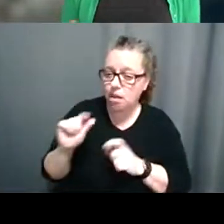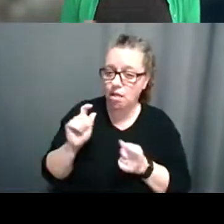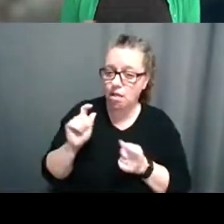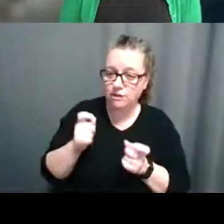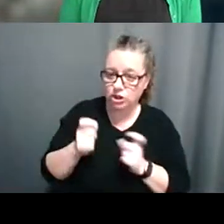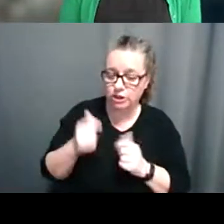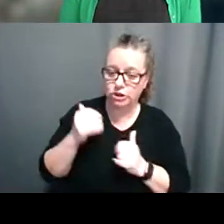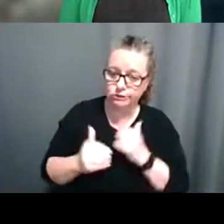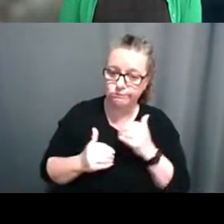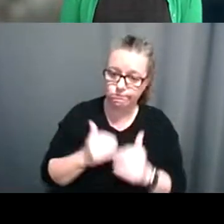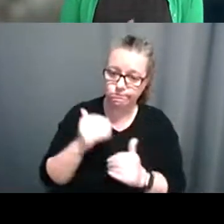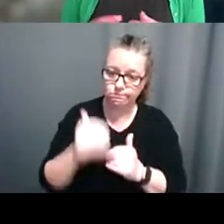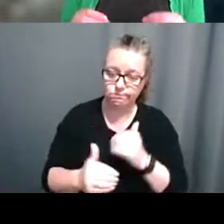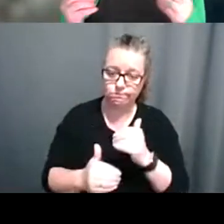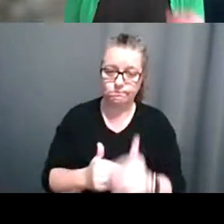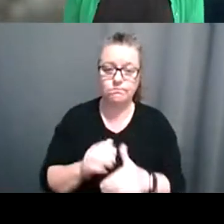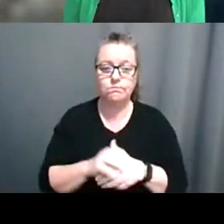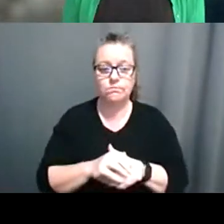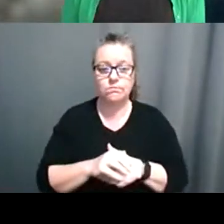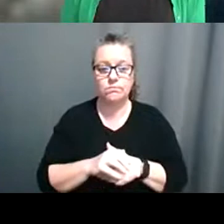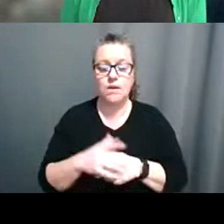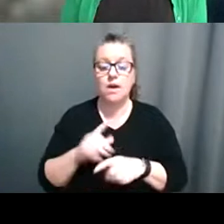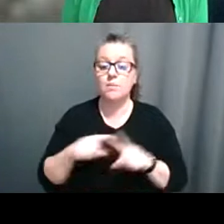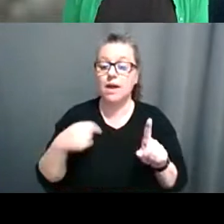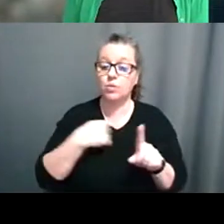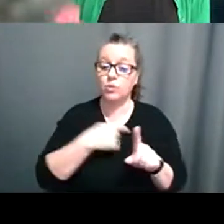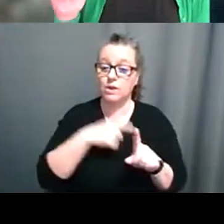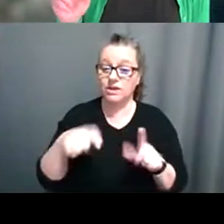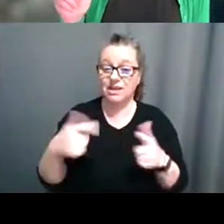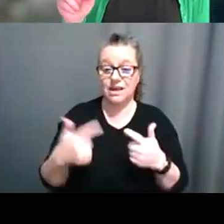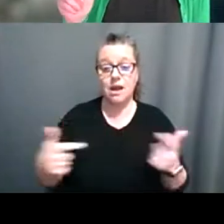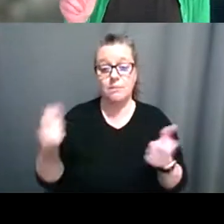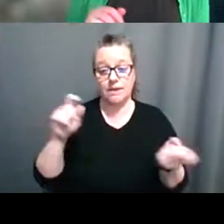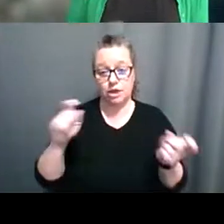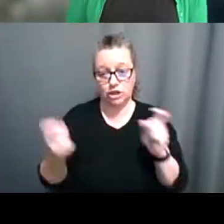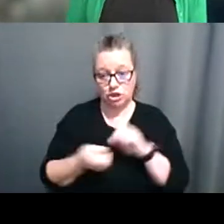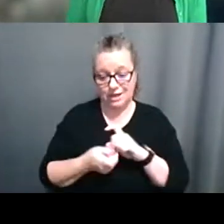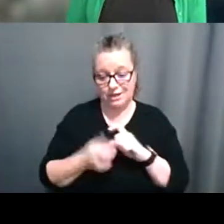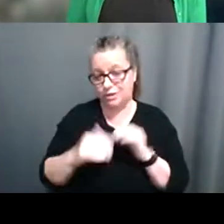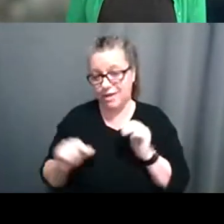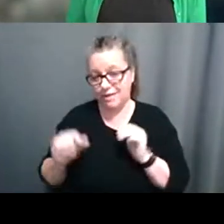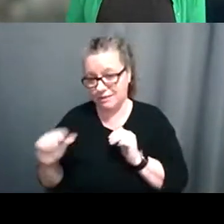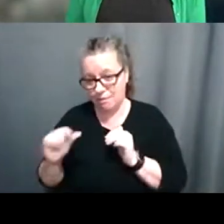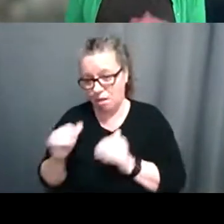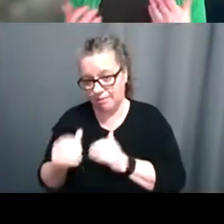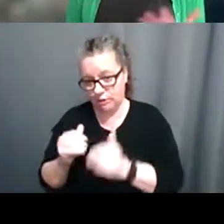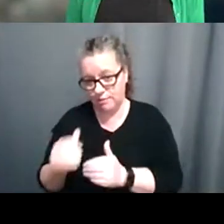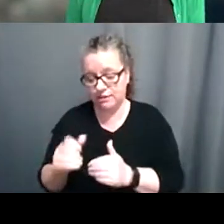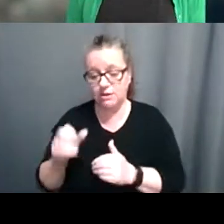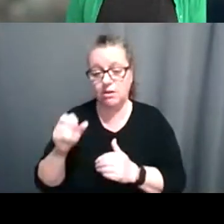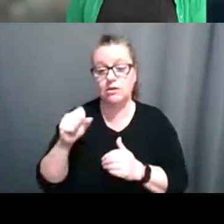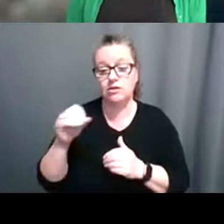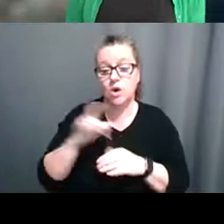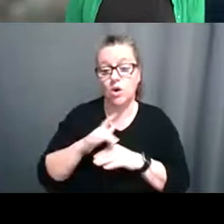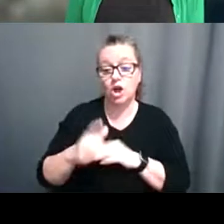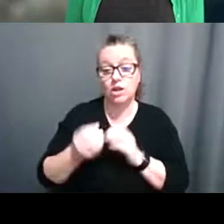the way. But we were needing to do a bigger change than just the small incremental. So in early spring